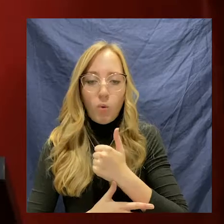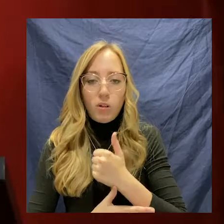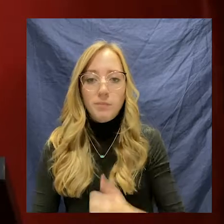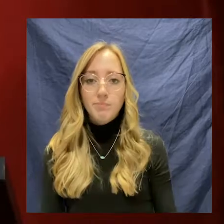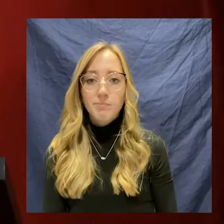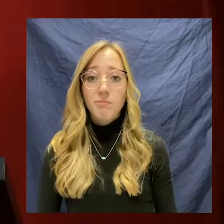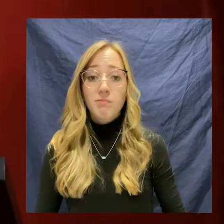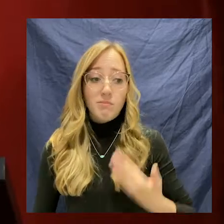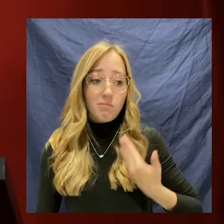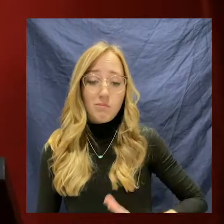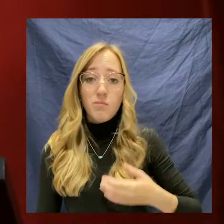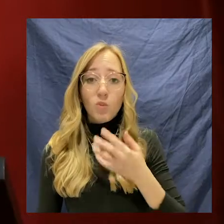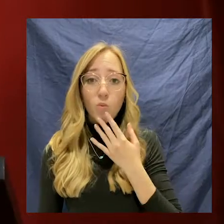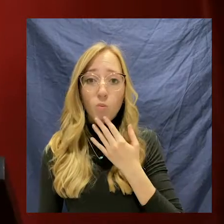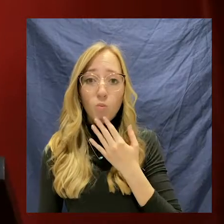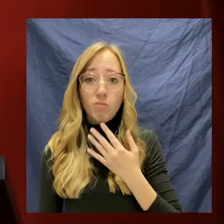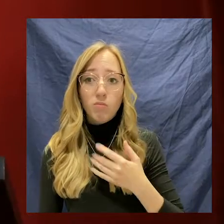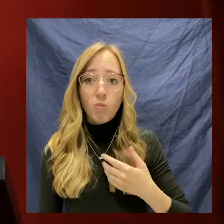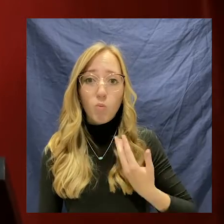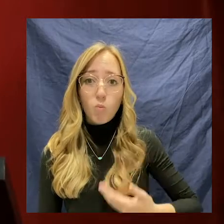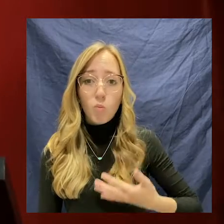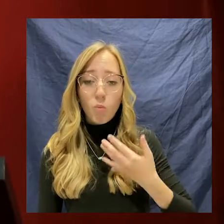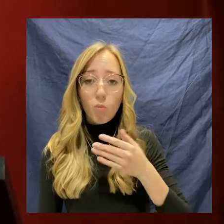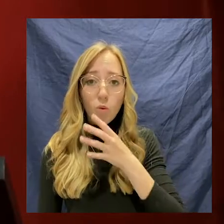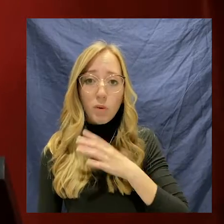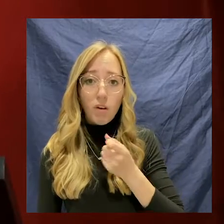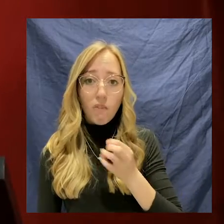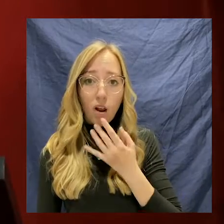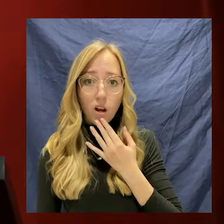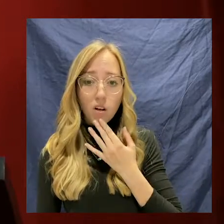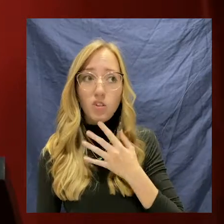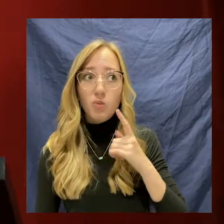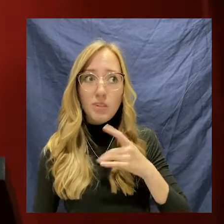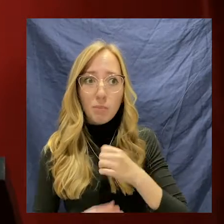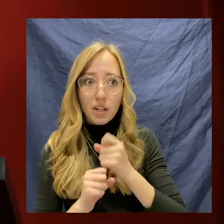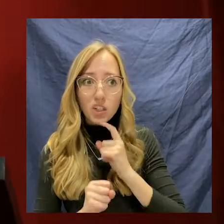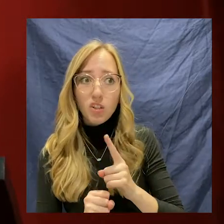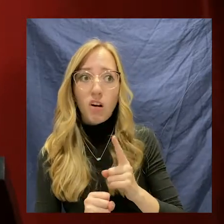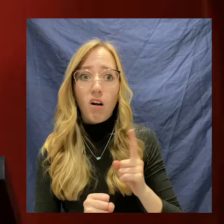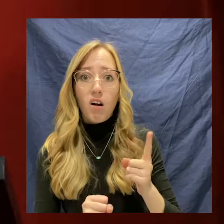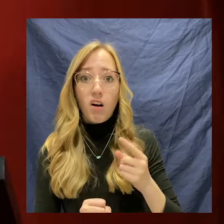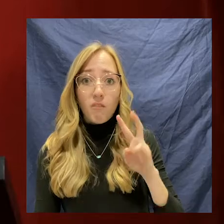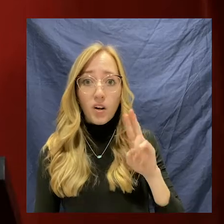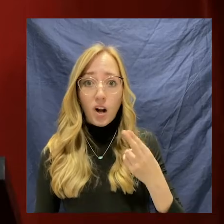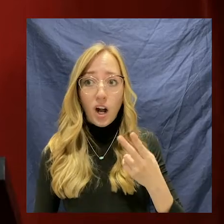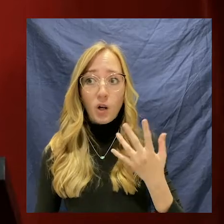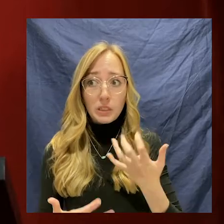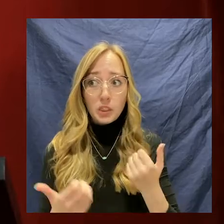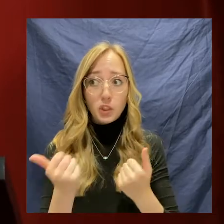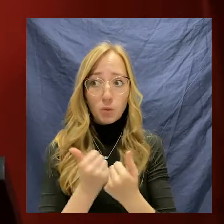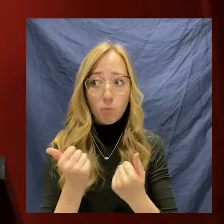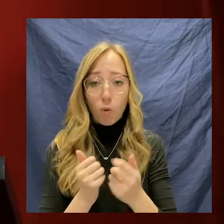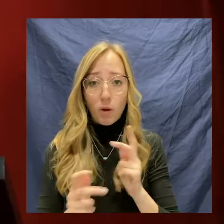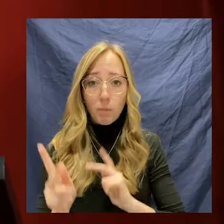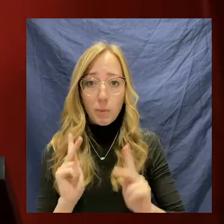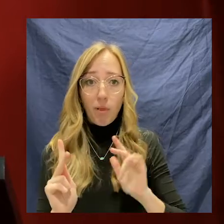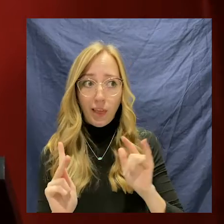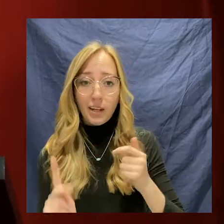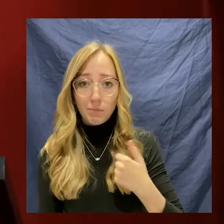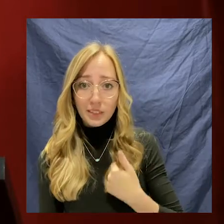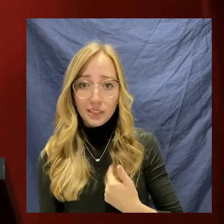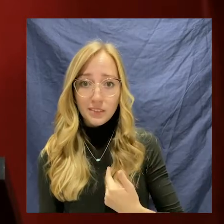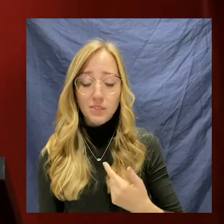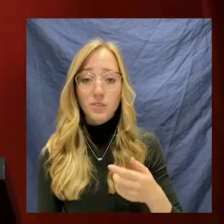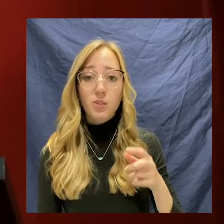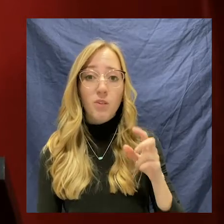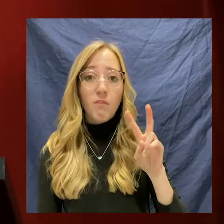color, I need to be assured that Vera House is there for me and for others who look like me. Vera House must be for